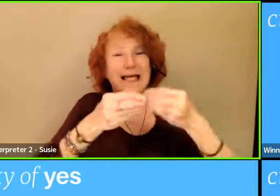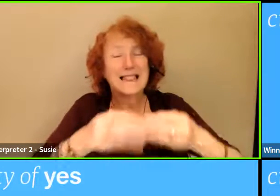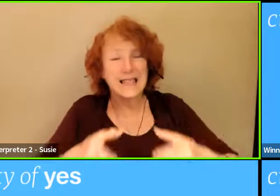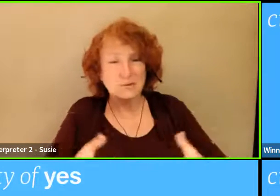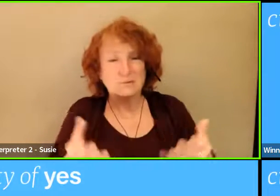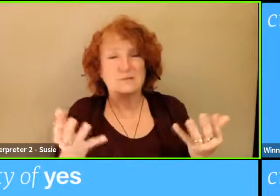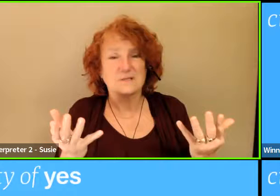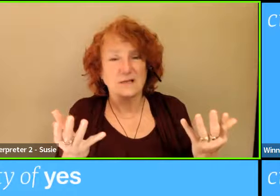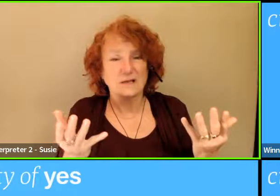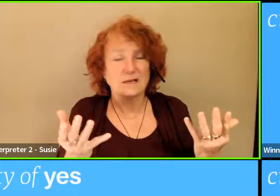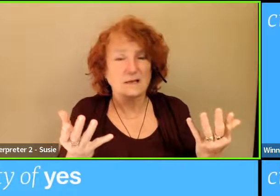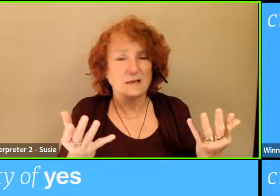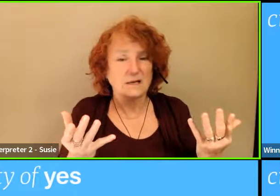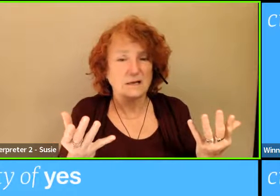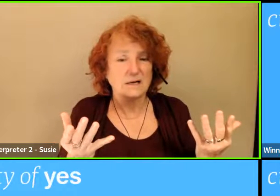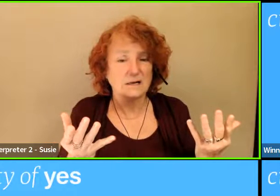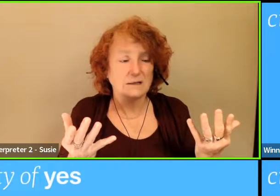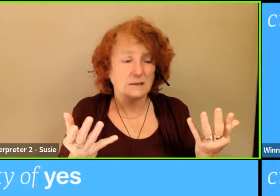Mhm.